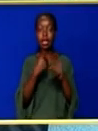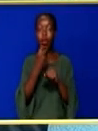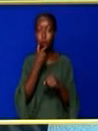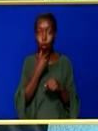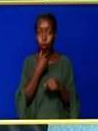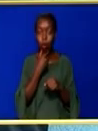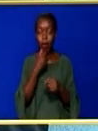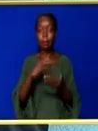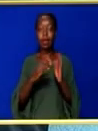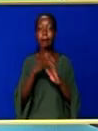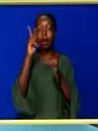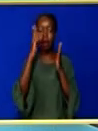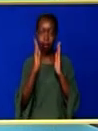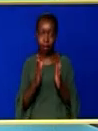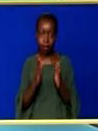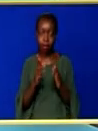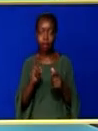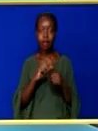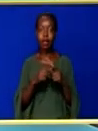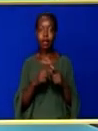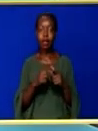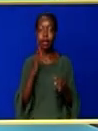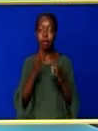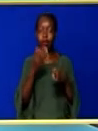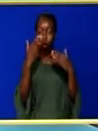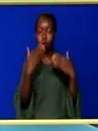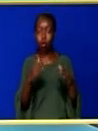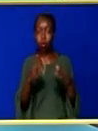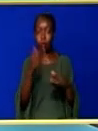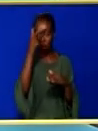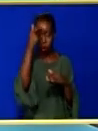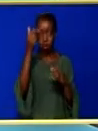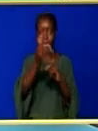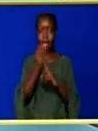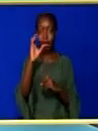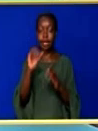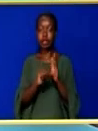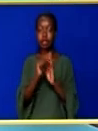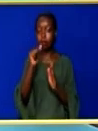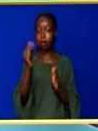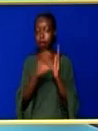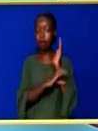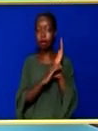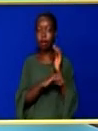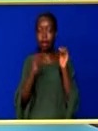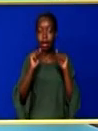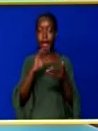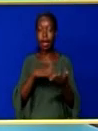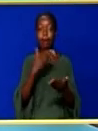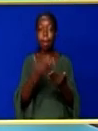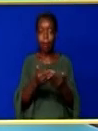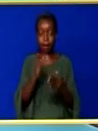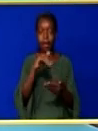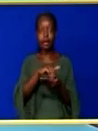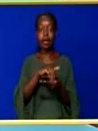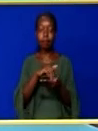automatically a Kenyan citizen. And then finally, those who have lost simply because of acquiring a citizenship of another country can reapply.